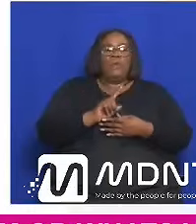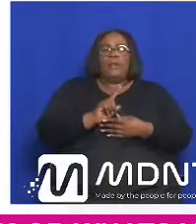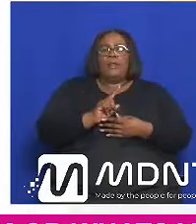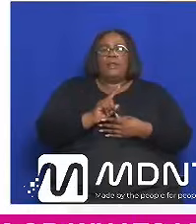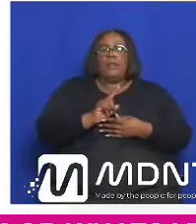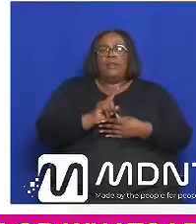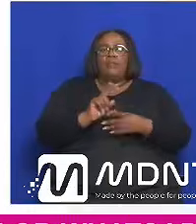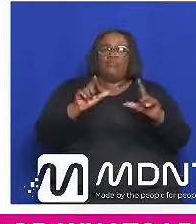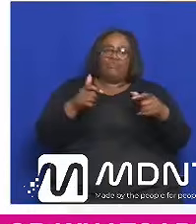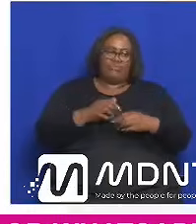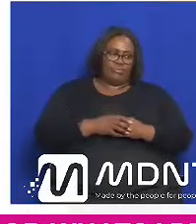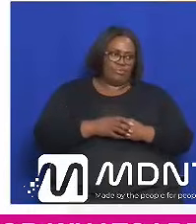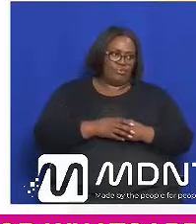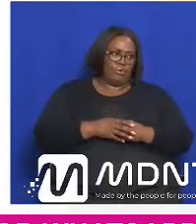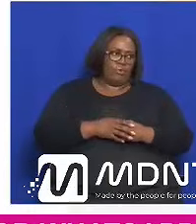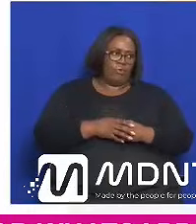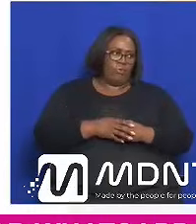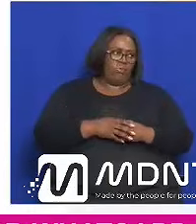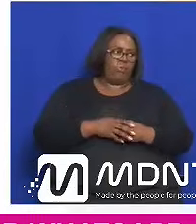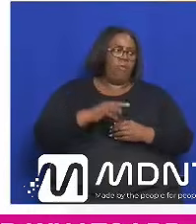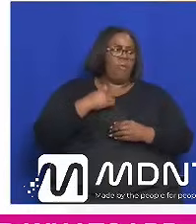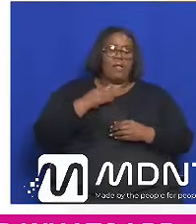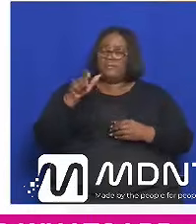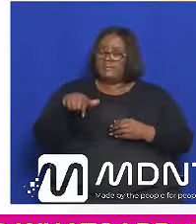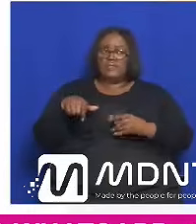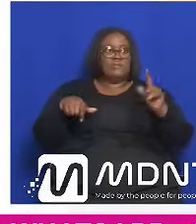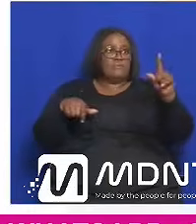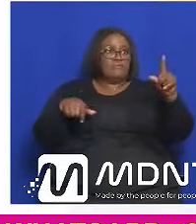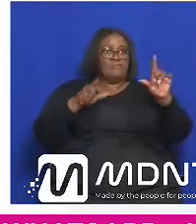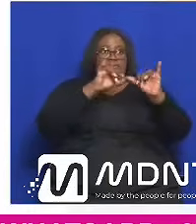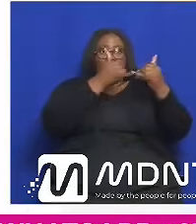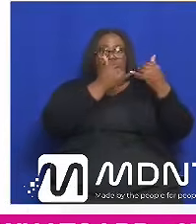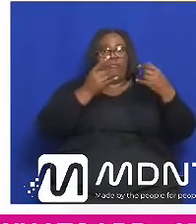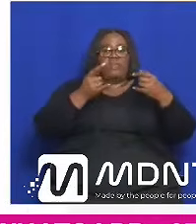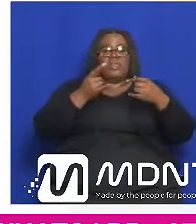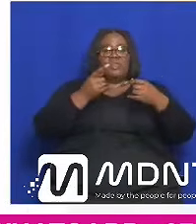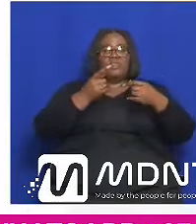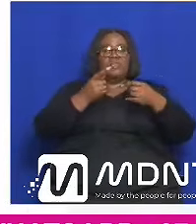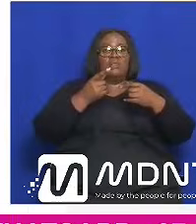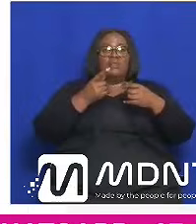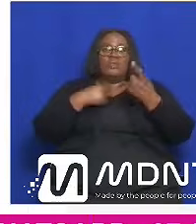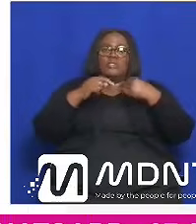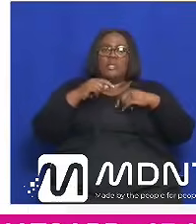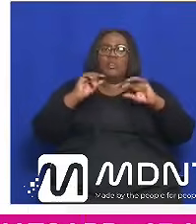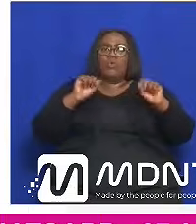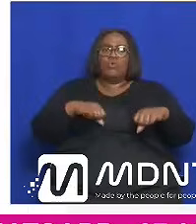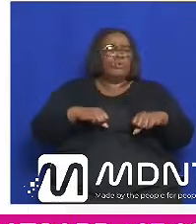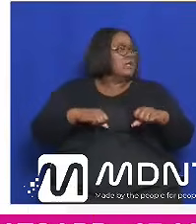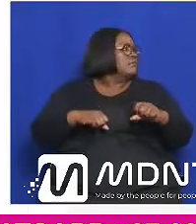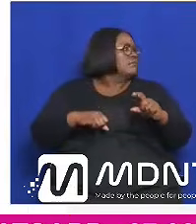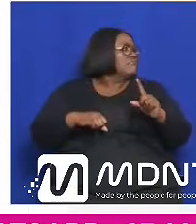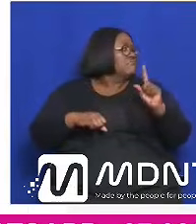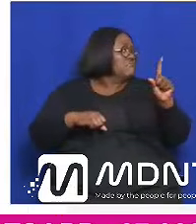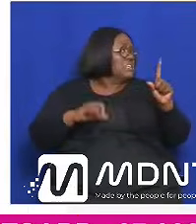the seller had concluded that agreement we looked at. Is this the aeroplane? No, Commissioner. I said